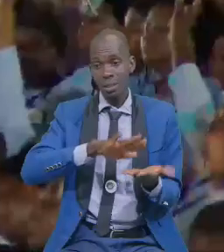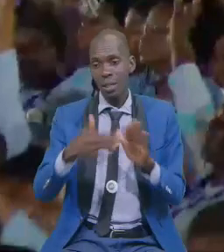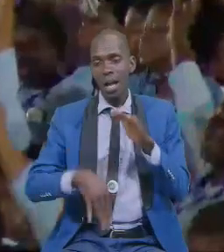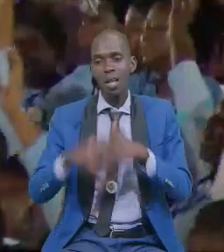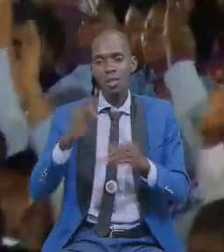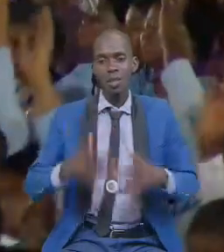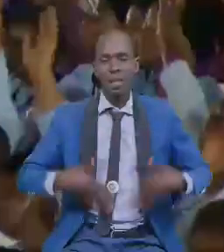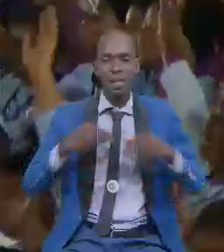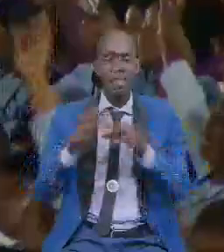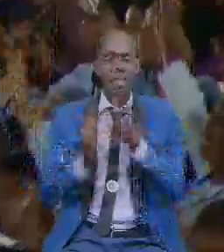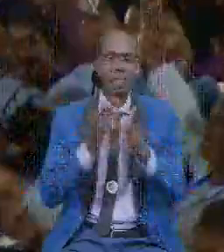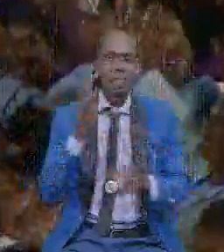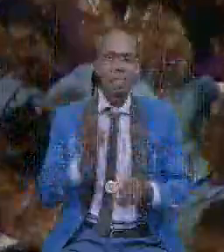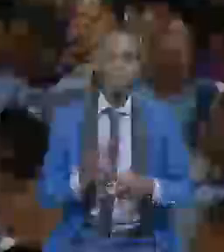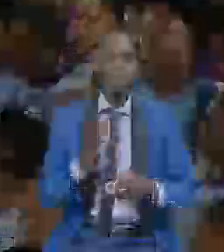Jesus' name.